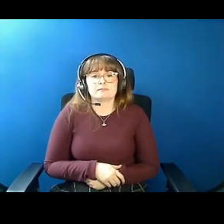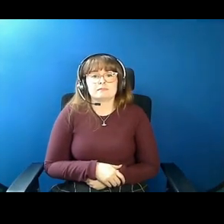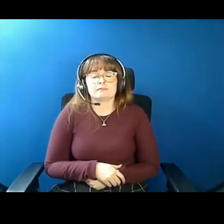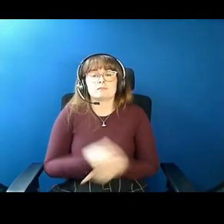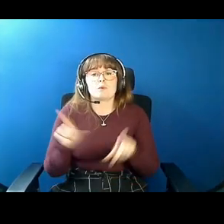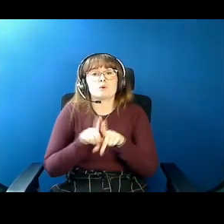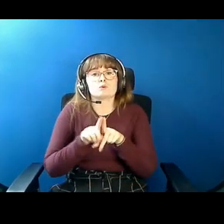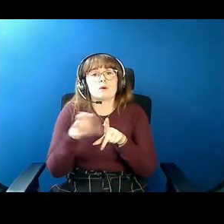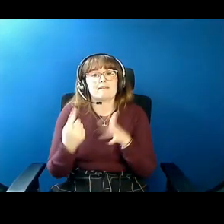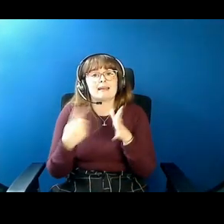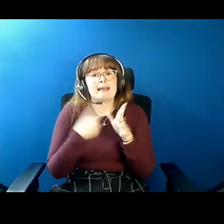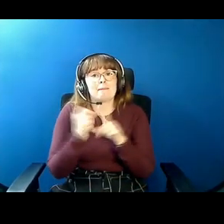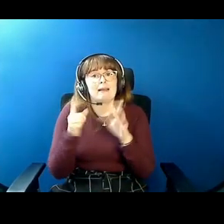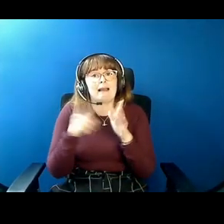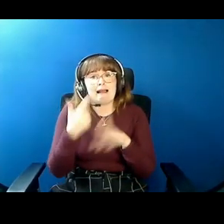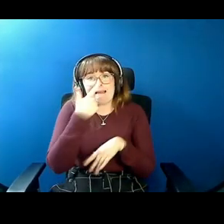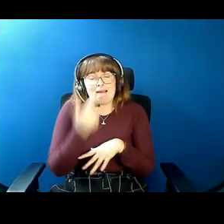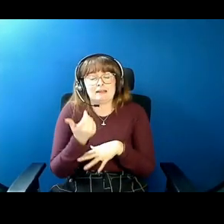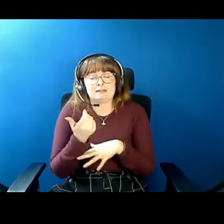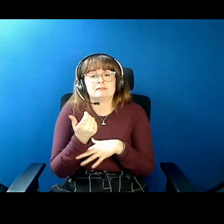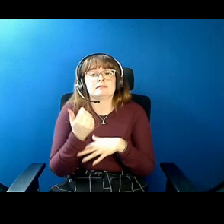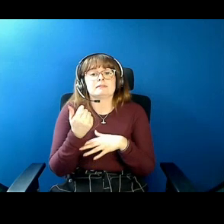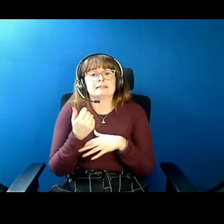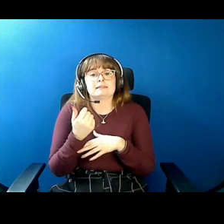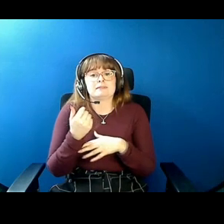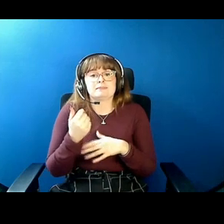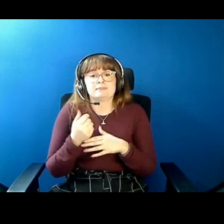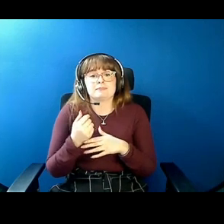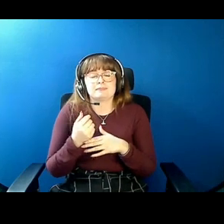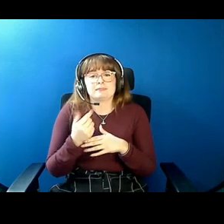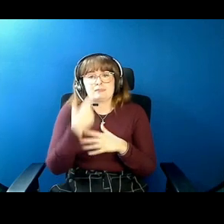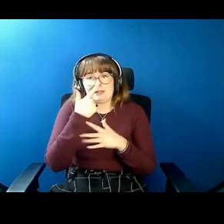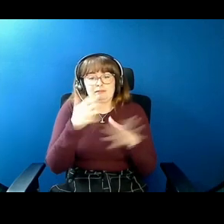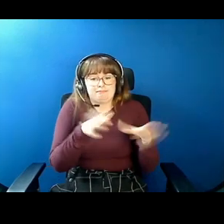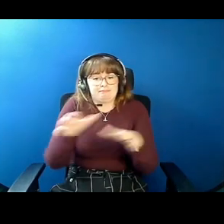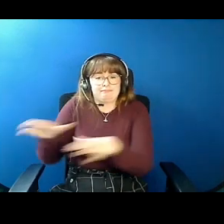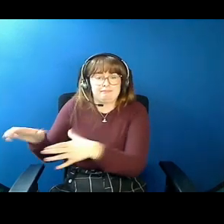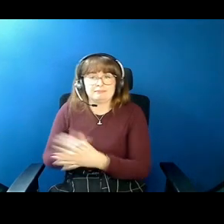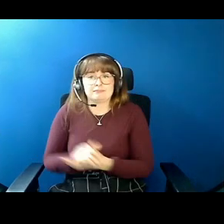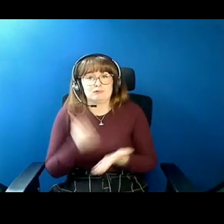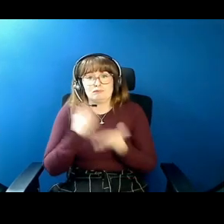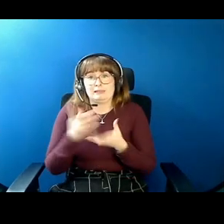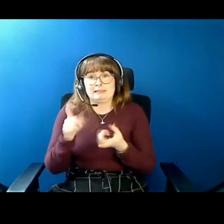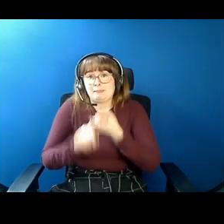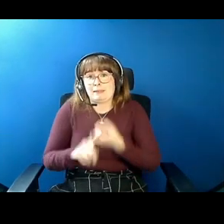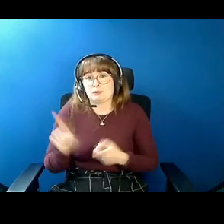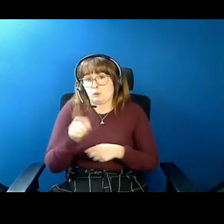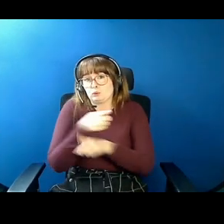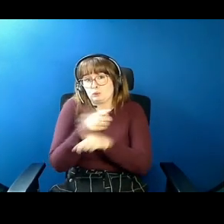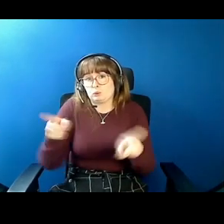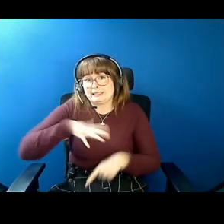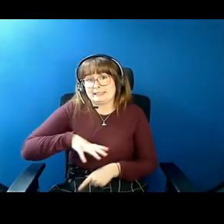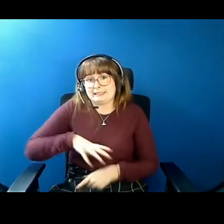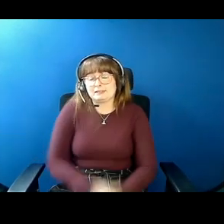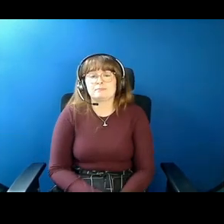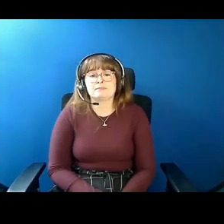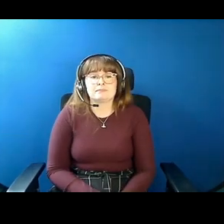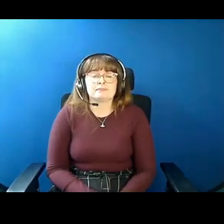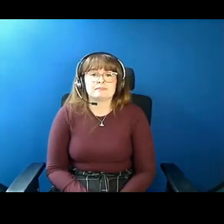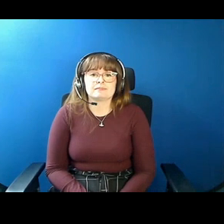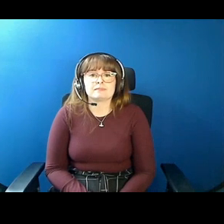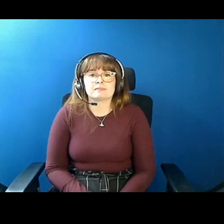be integrated into digital advice tools to enhance the user journey. So a number of different use cases depending on what your needs are. And now I'll move